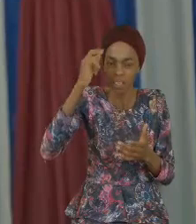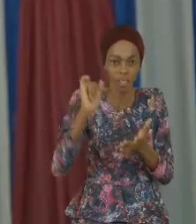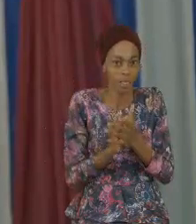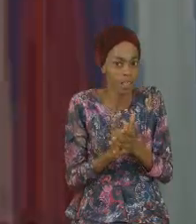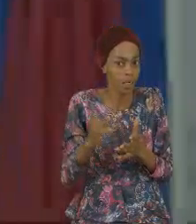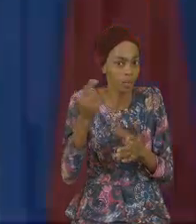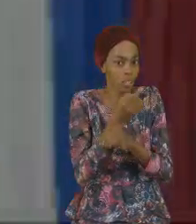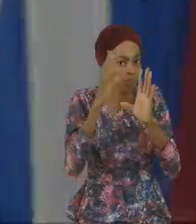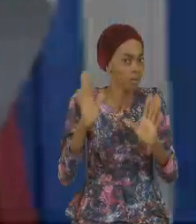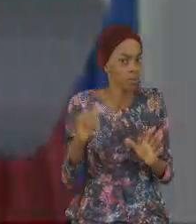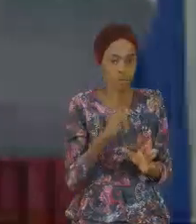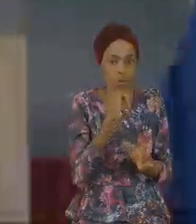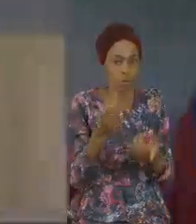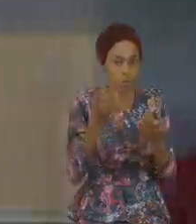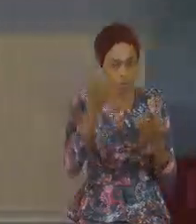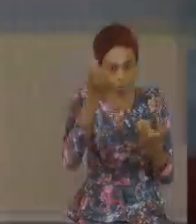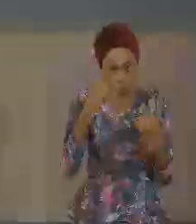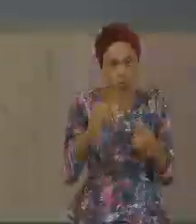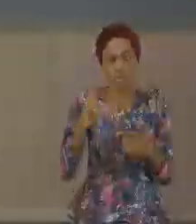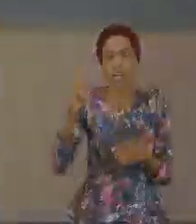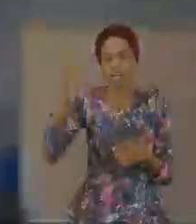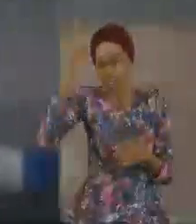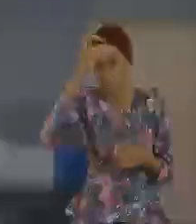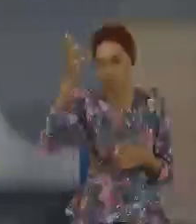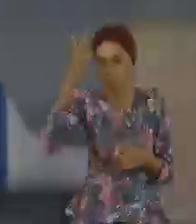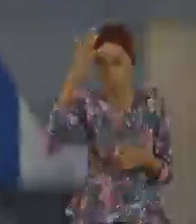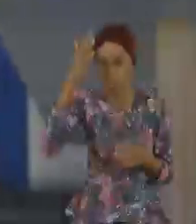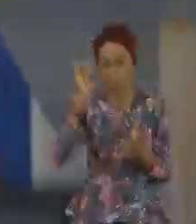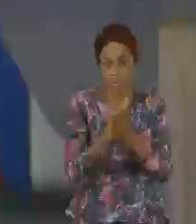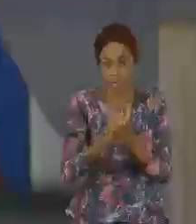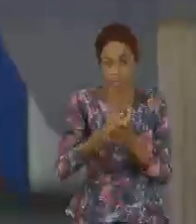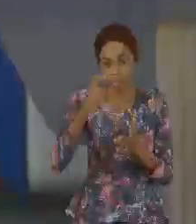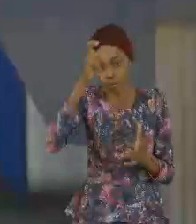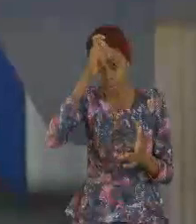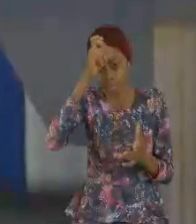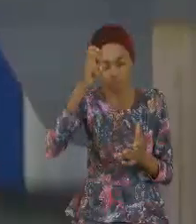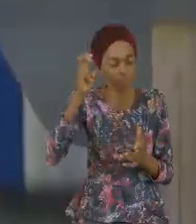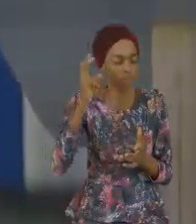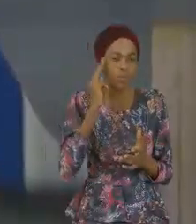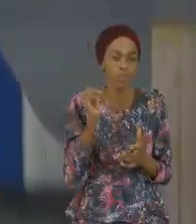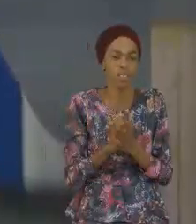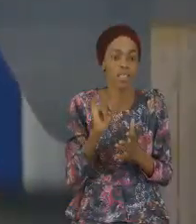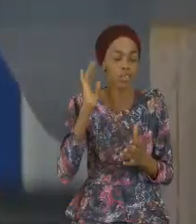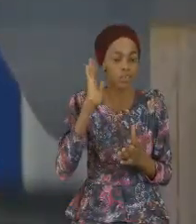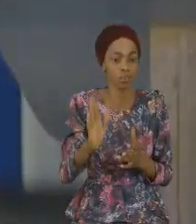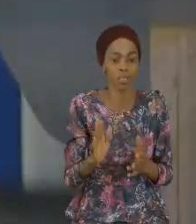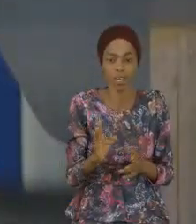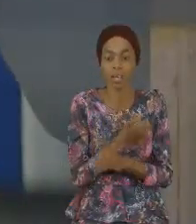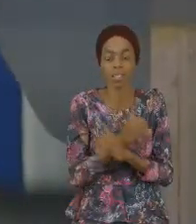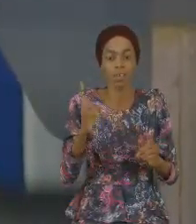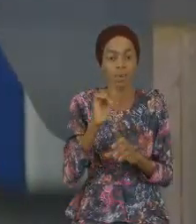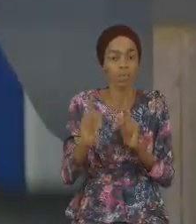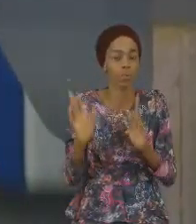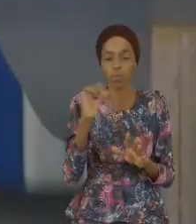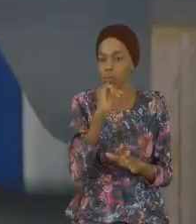that Moses, to deliver the people, will not survive beyond childhood. What happened in